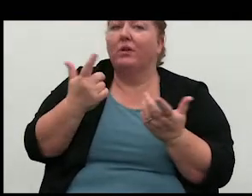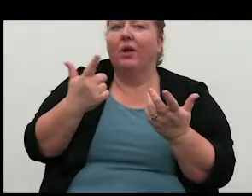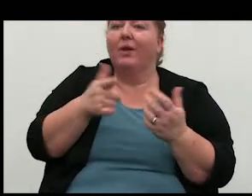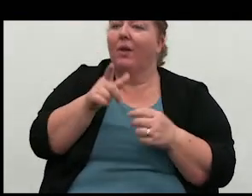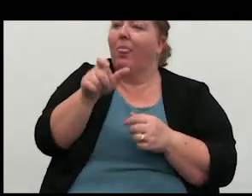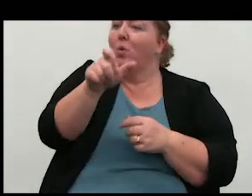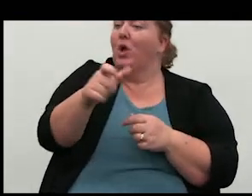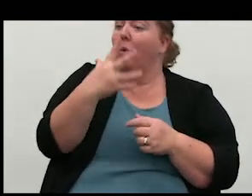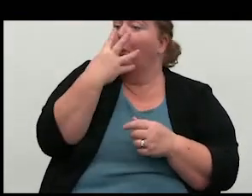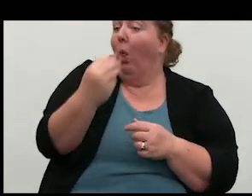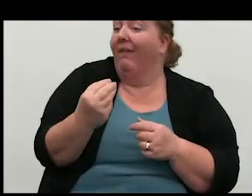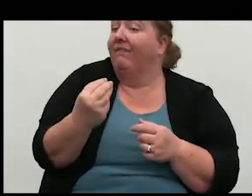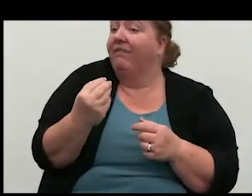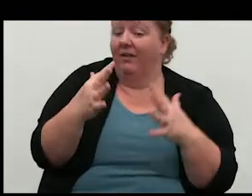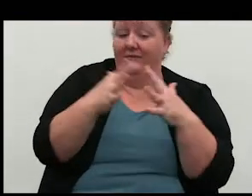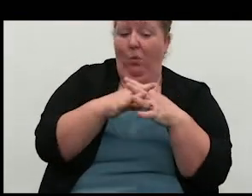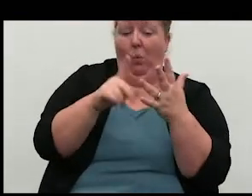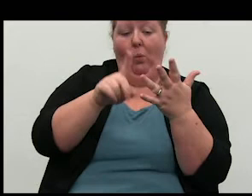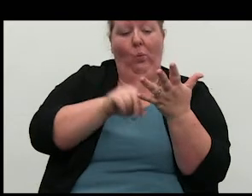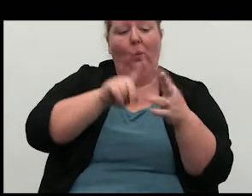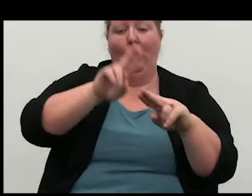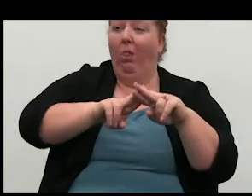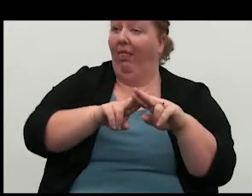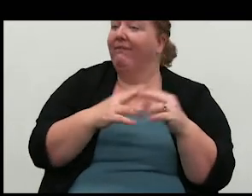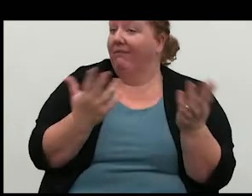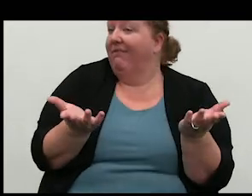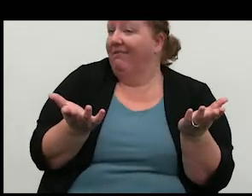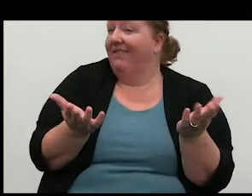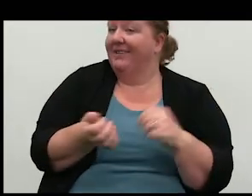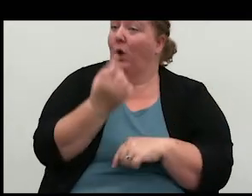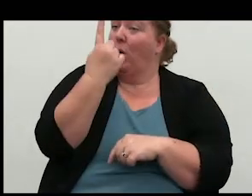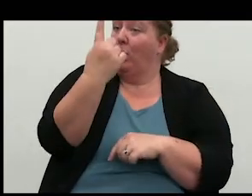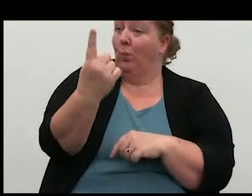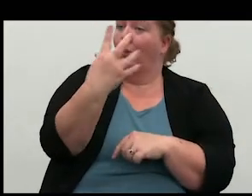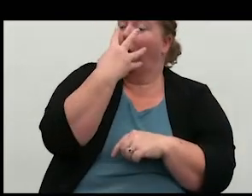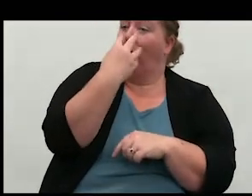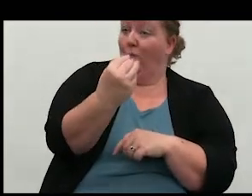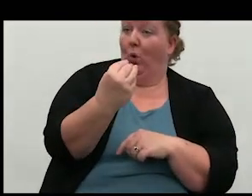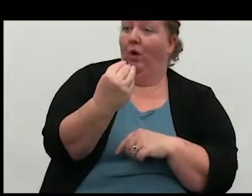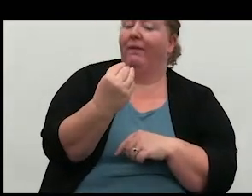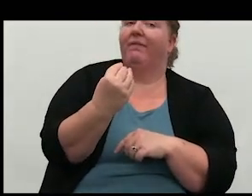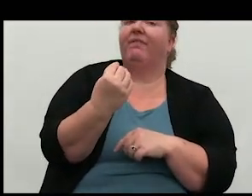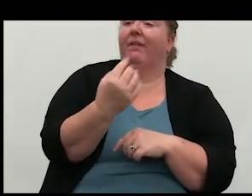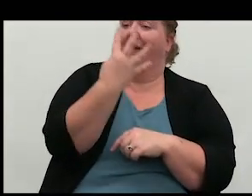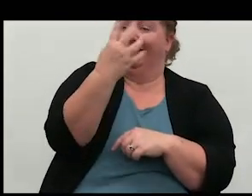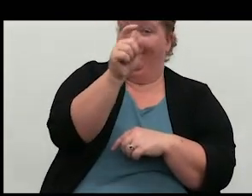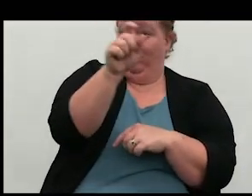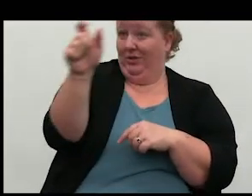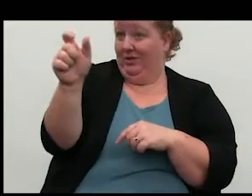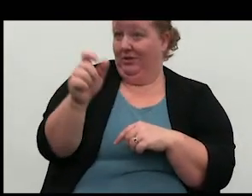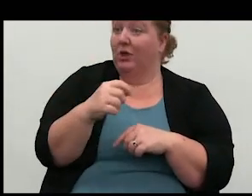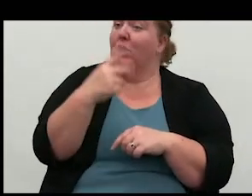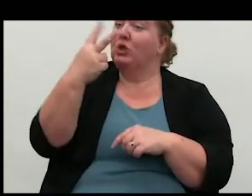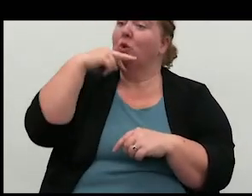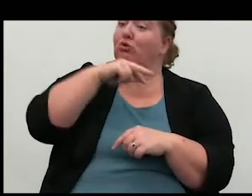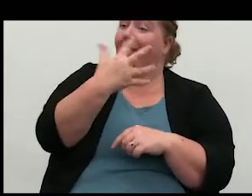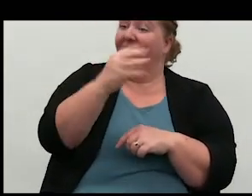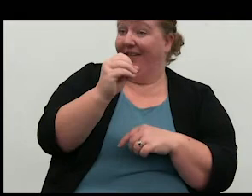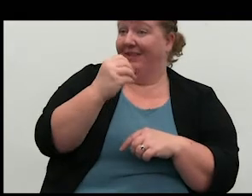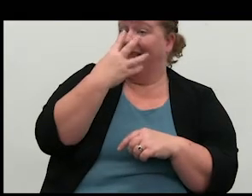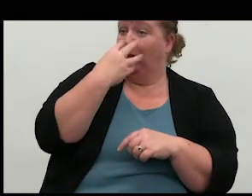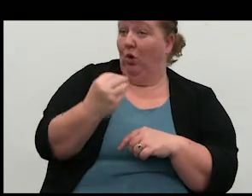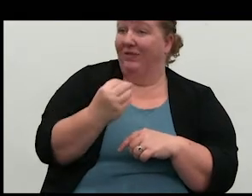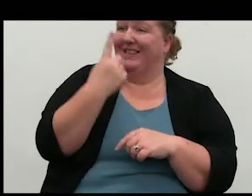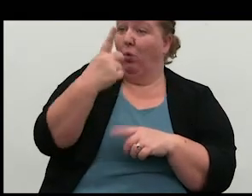Wolf. Wolf, yes, exactly, wolf. So one wolf would spell out a 4-letter word. 250 wolves would